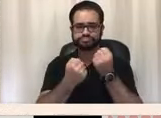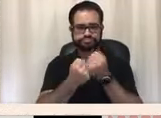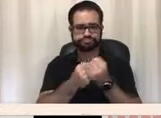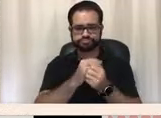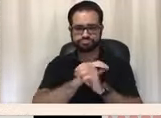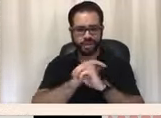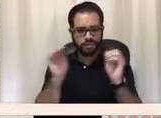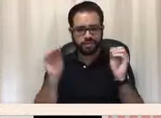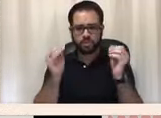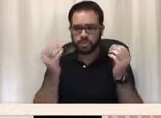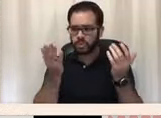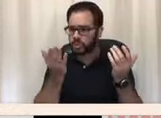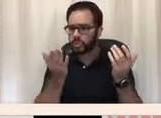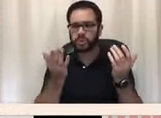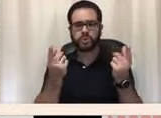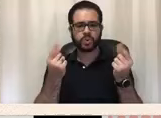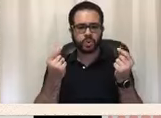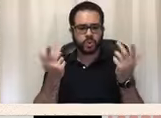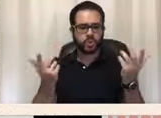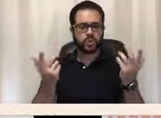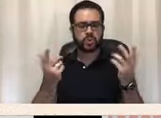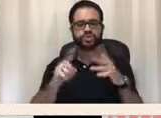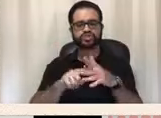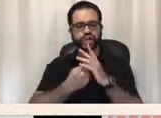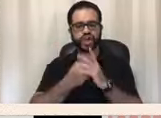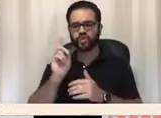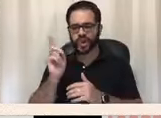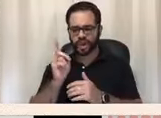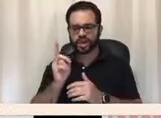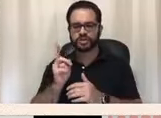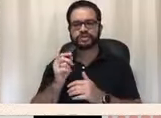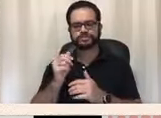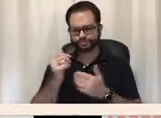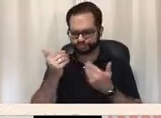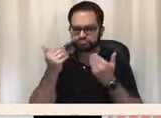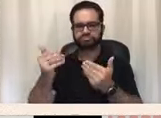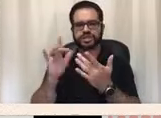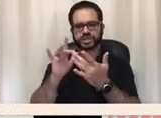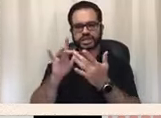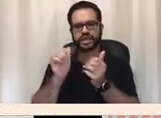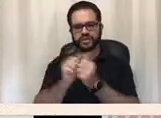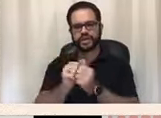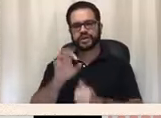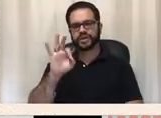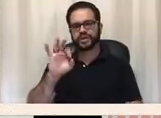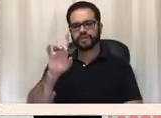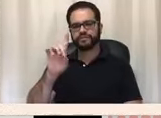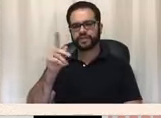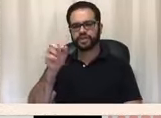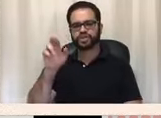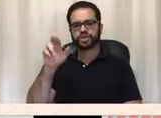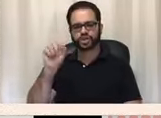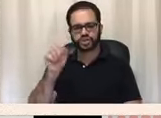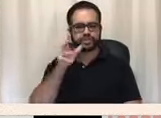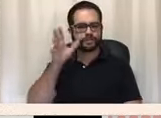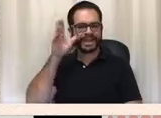do we start? Again, let's contact that Fiddler's parent liaison. Contact me if necessary. And then